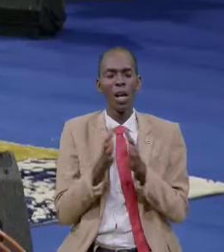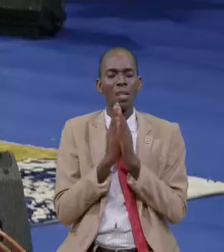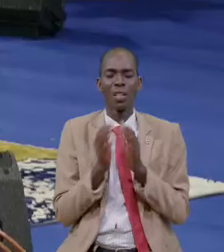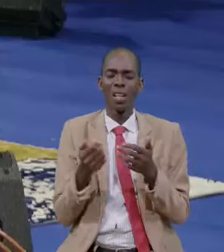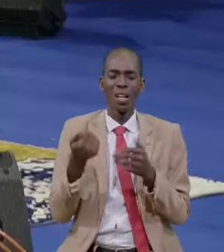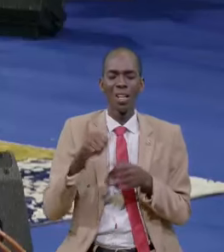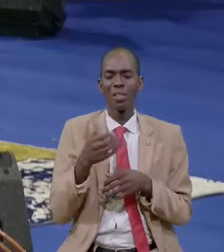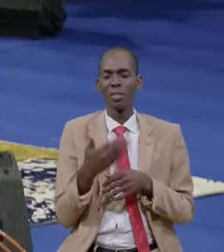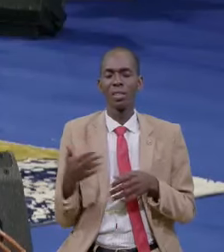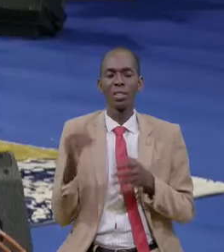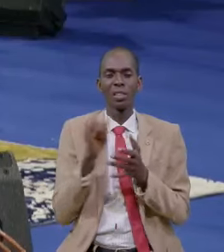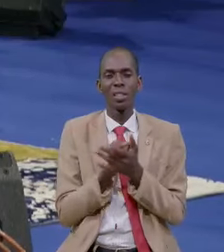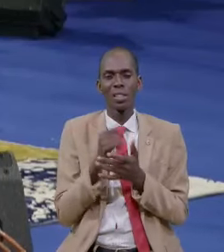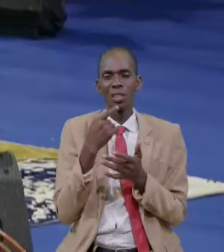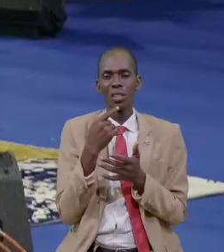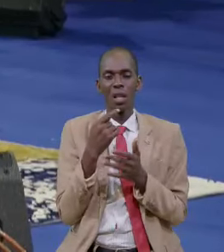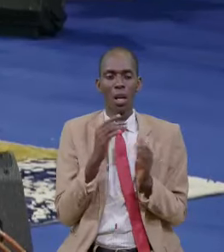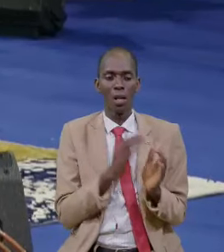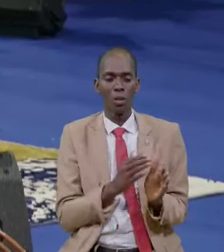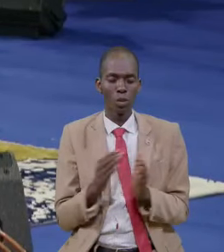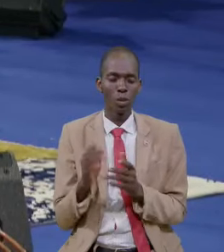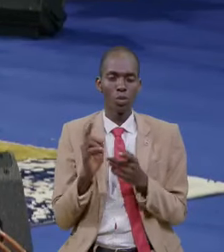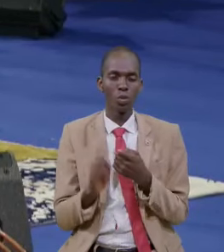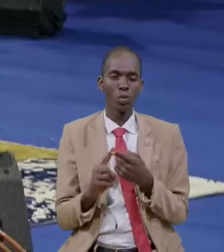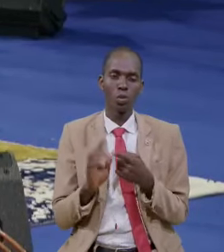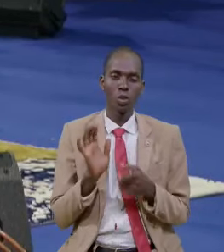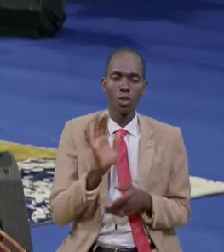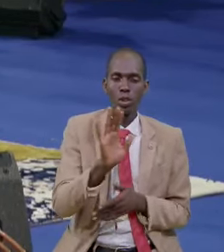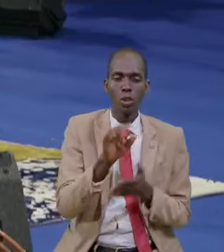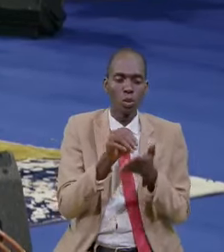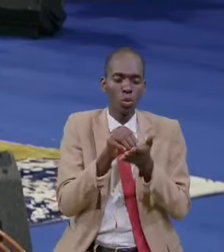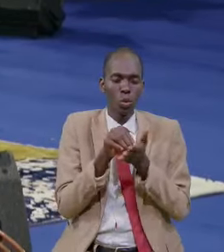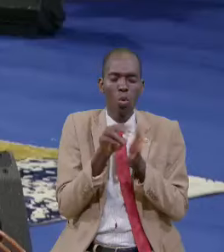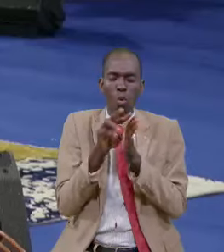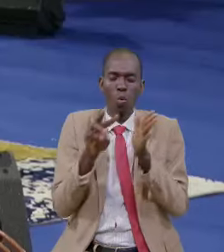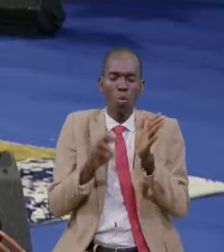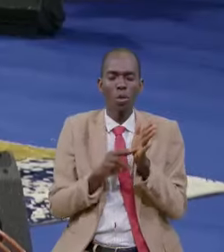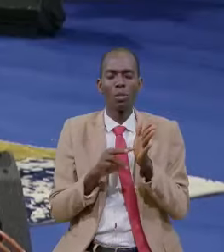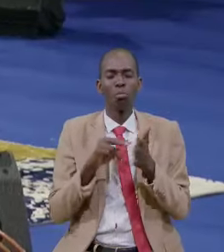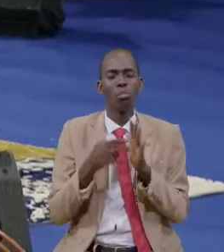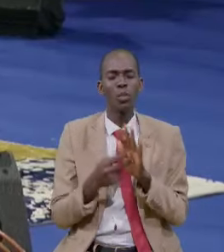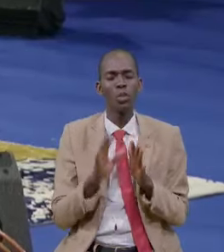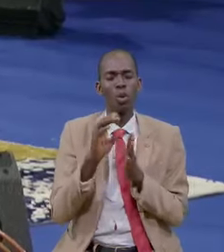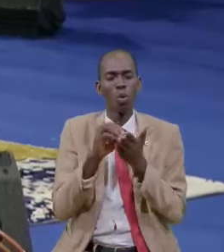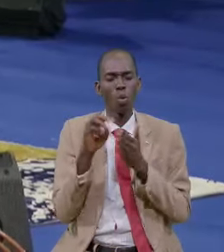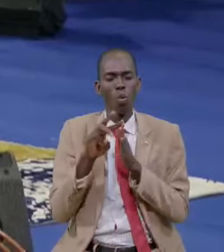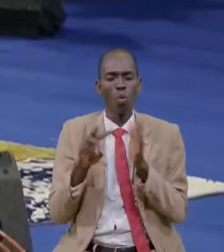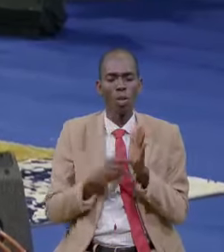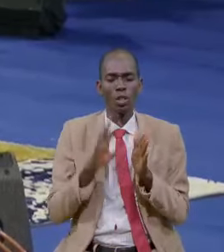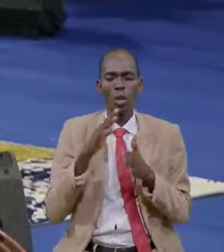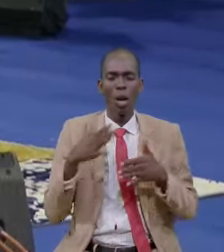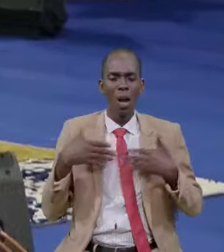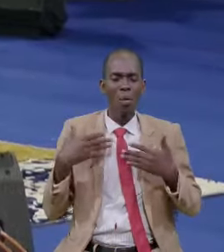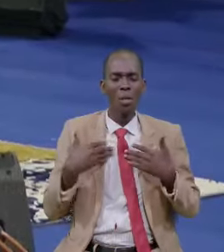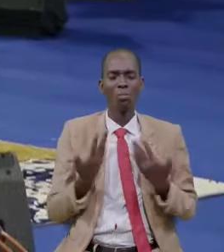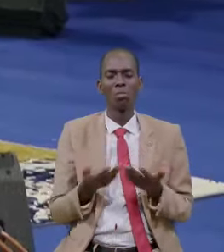that he says according to his will. What's his will? Your happiness. What's his will? Your forgiveness.